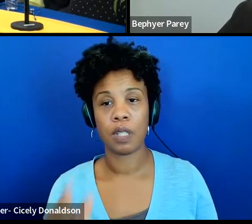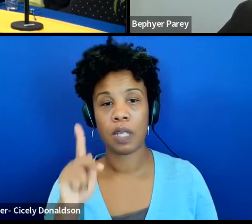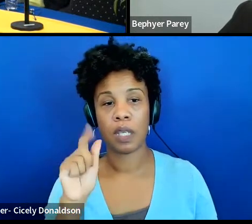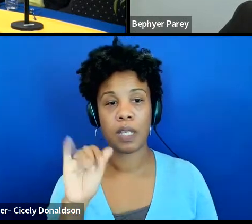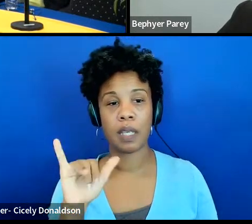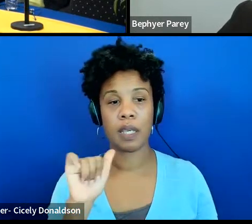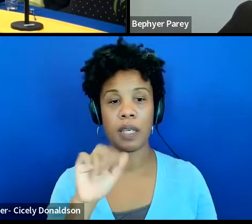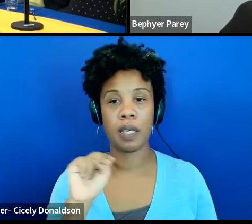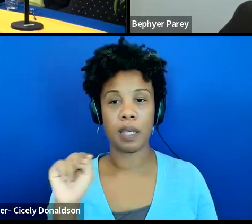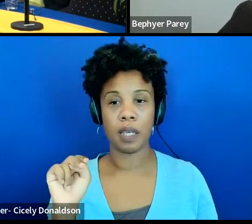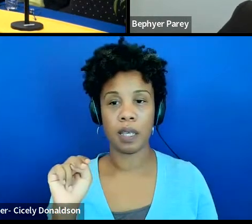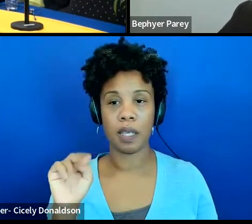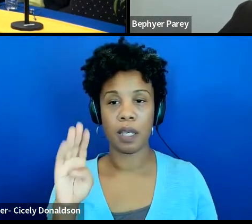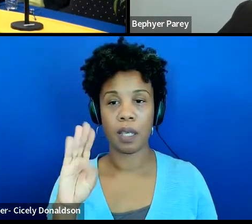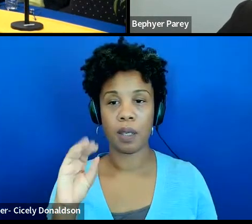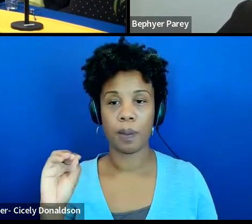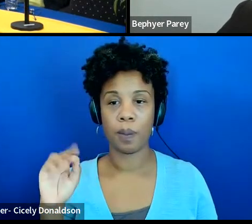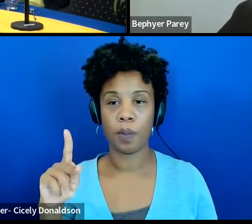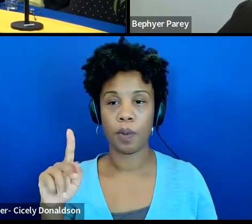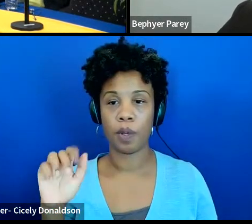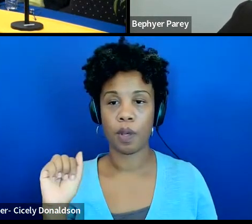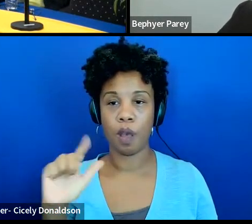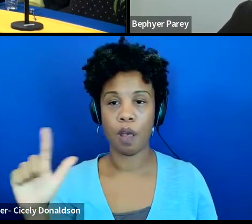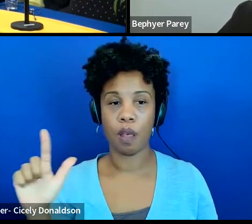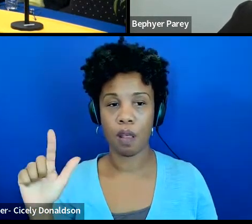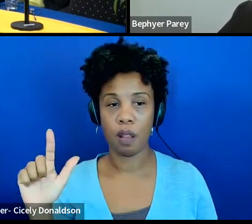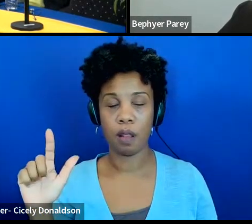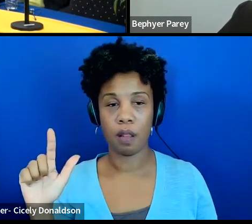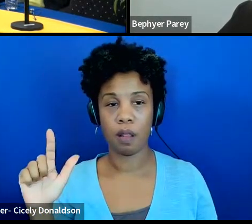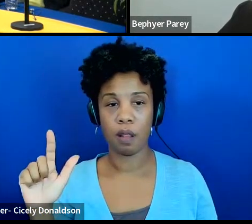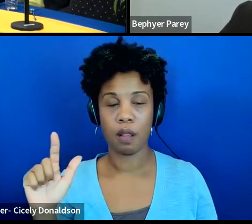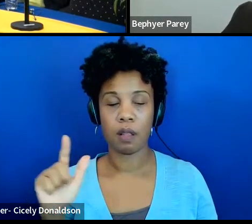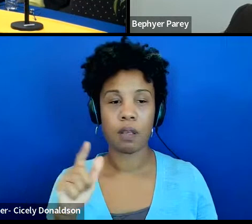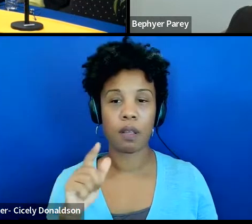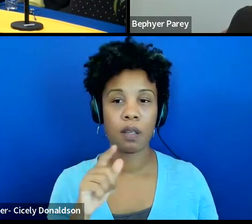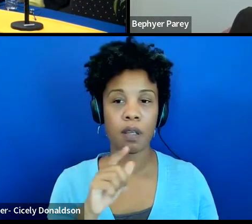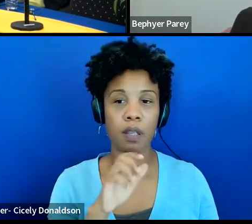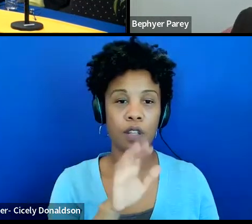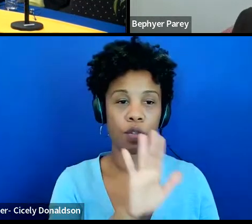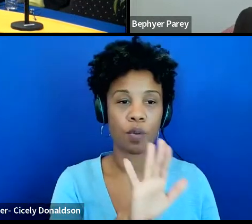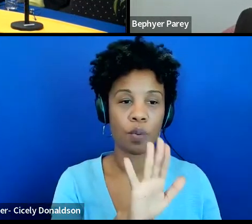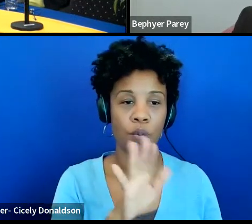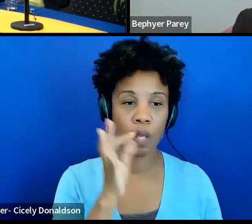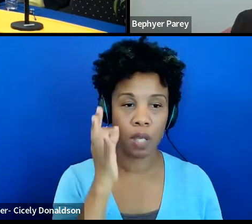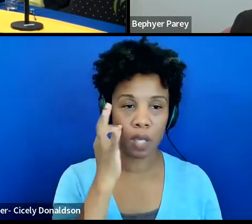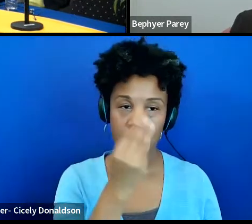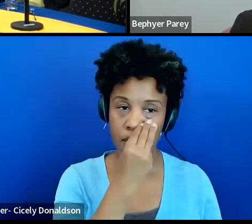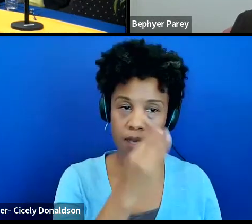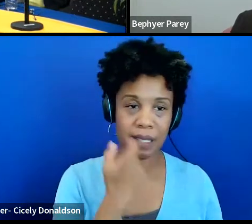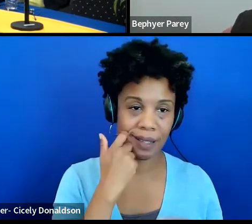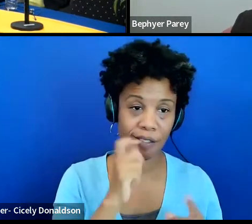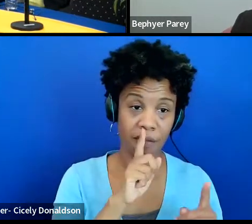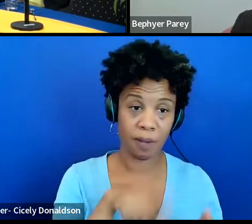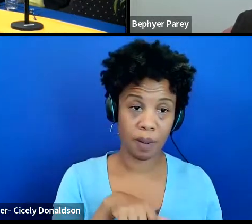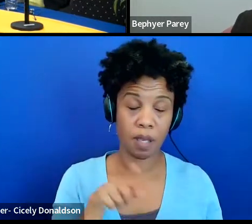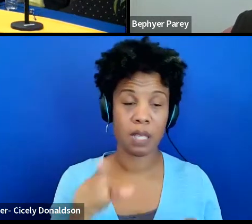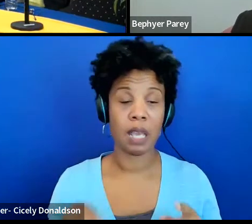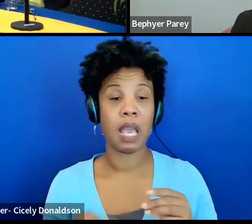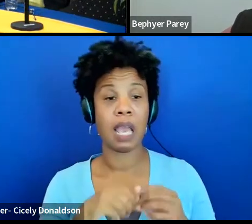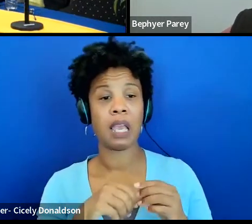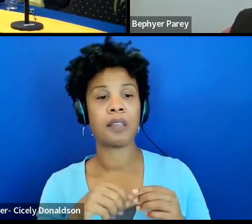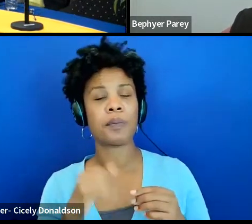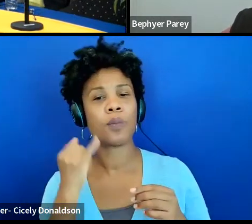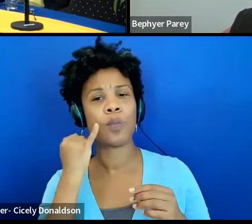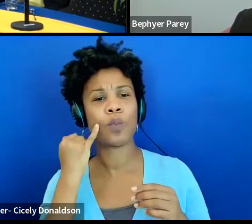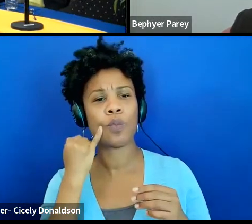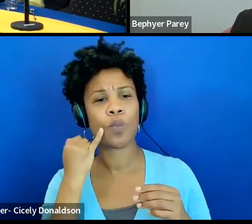response, Senator Morris. She asked, would introducing disability awareness into